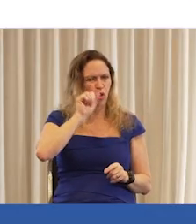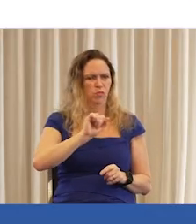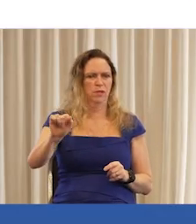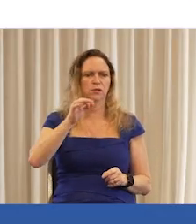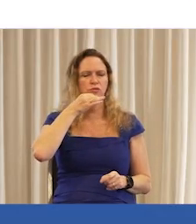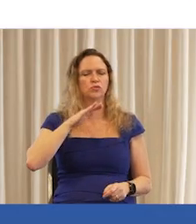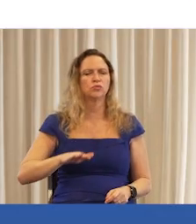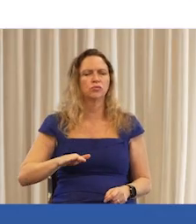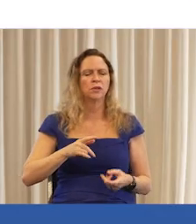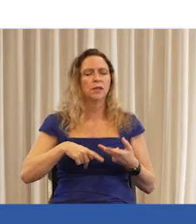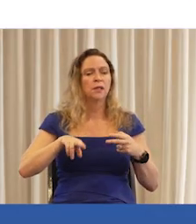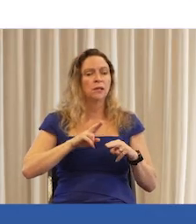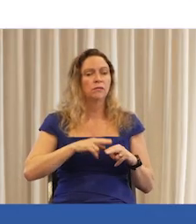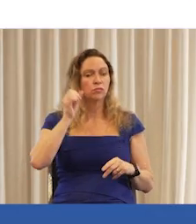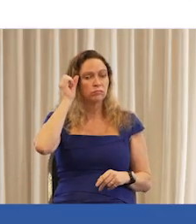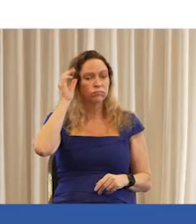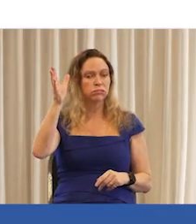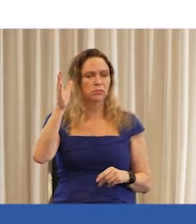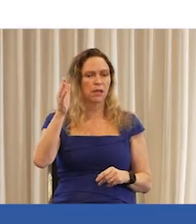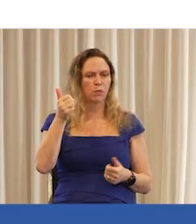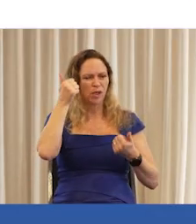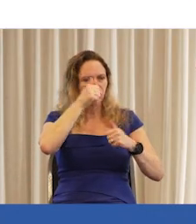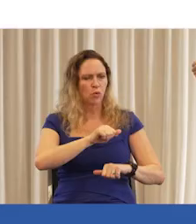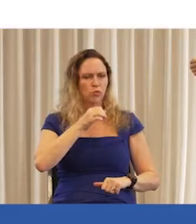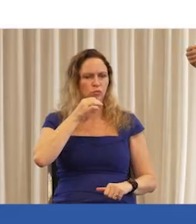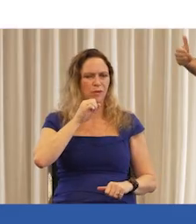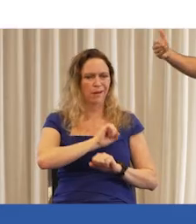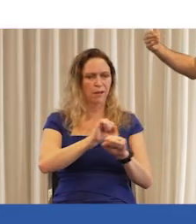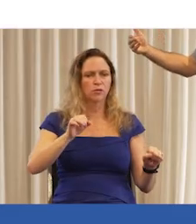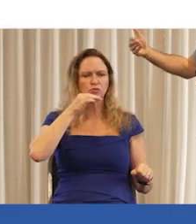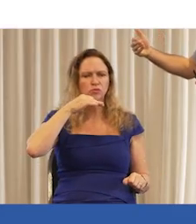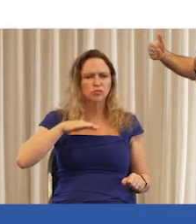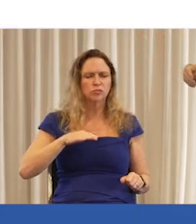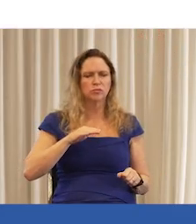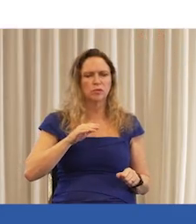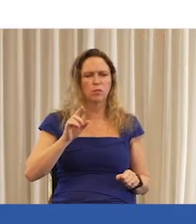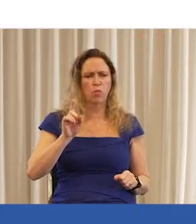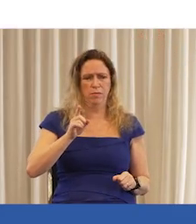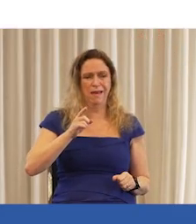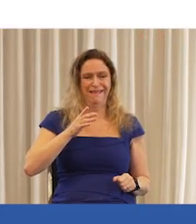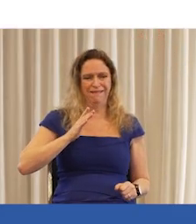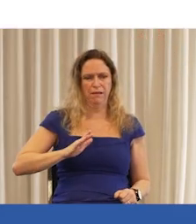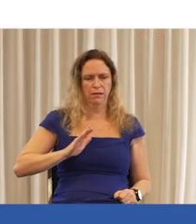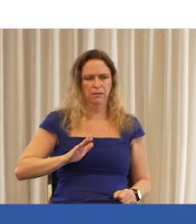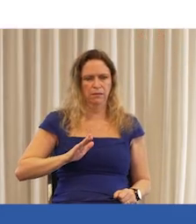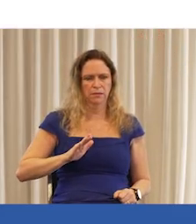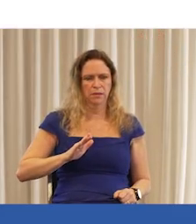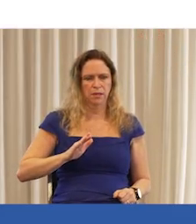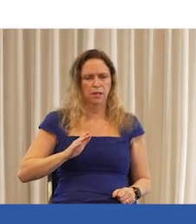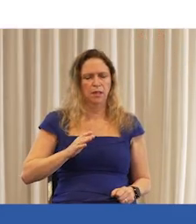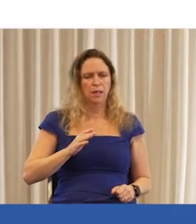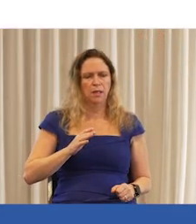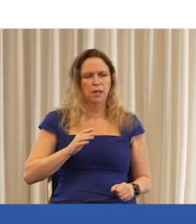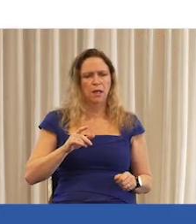that really good knowledge and we know people really well and we know what might they care about to act upon, we also need to figure out, what do people